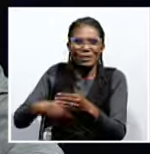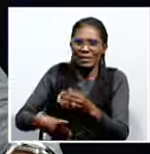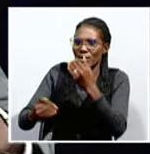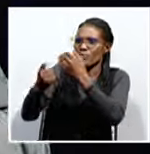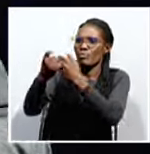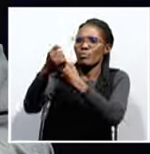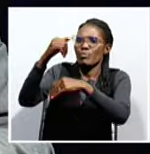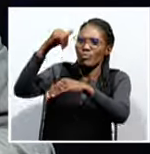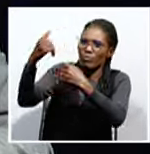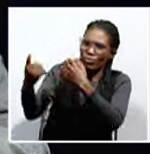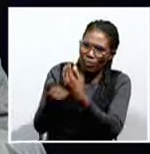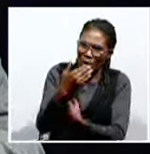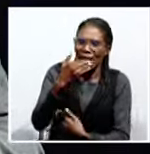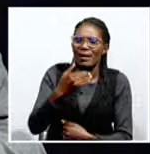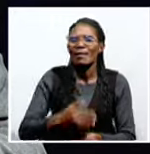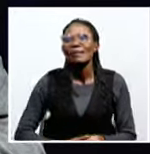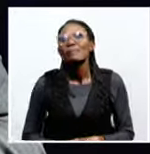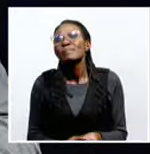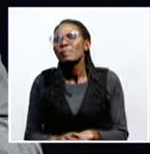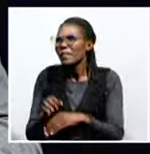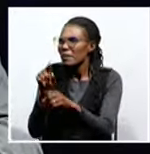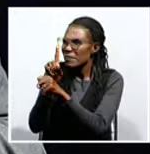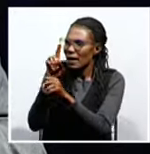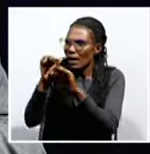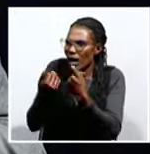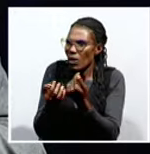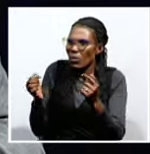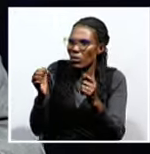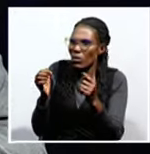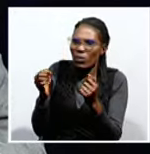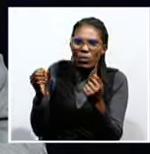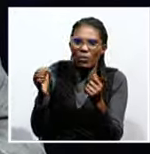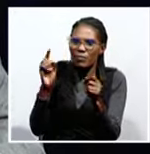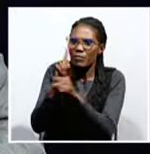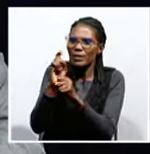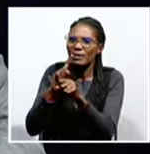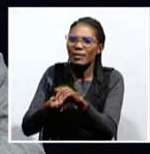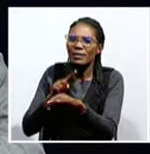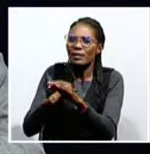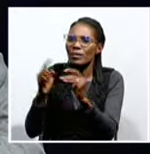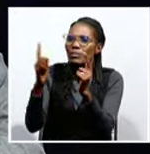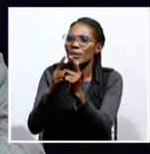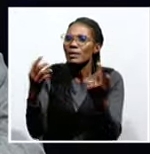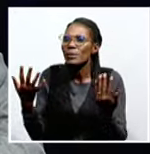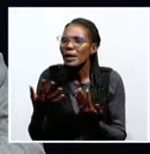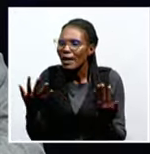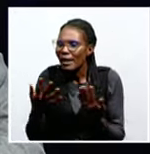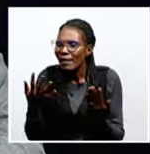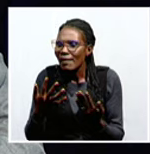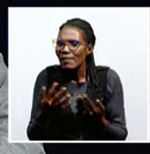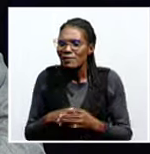What were your first encounters with the president? When did you meet for the first time?